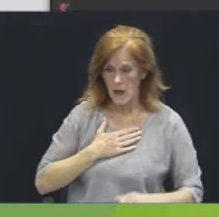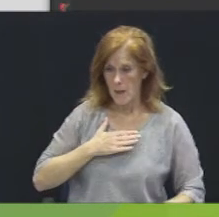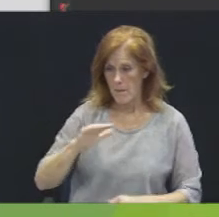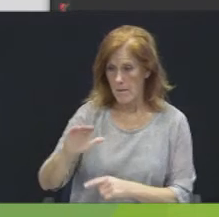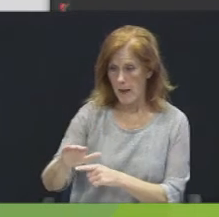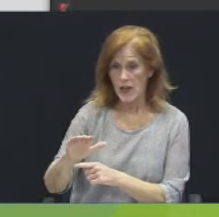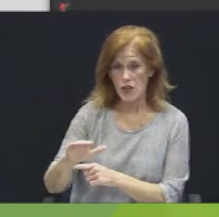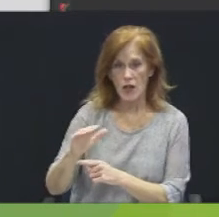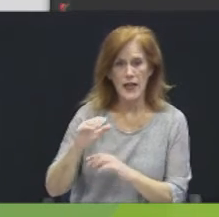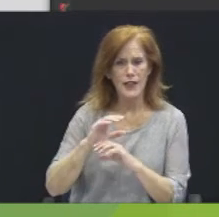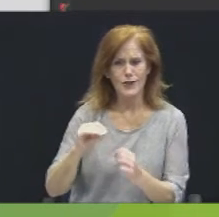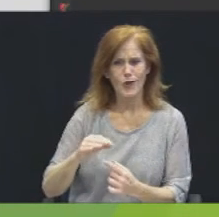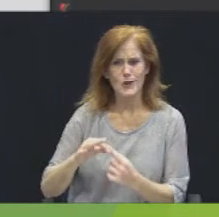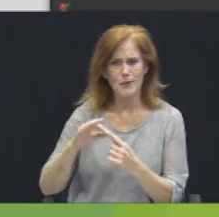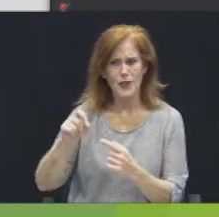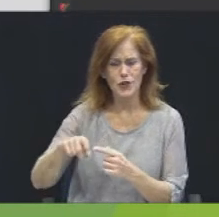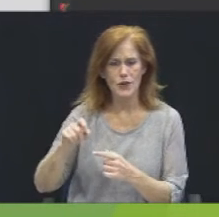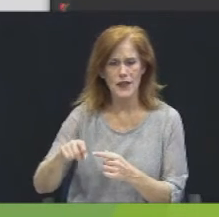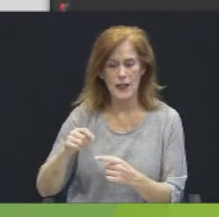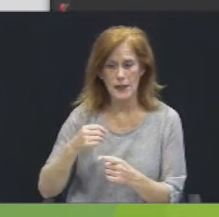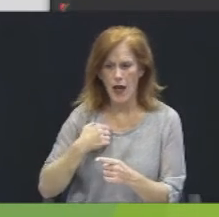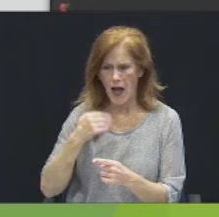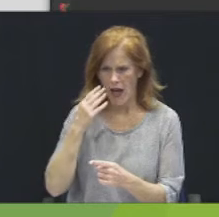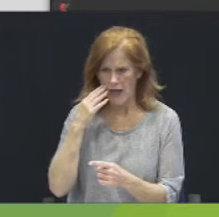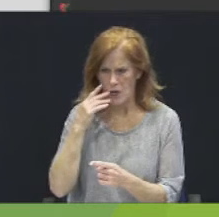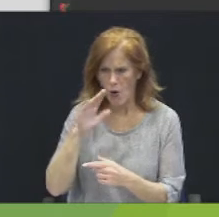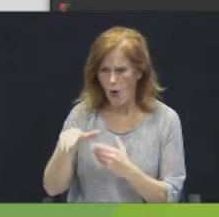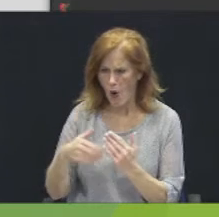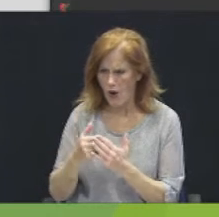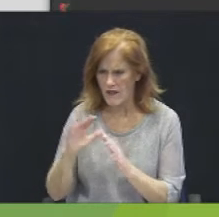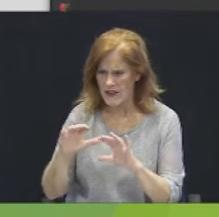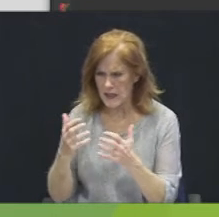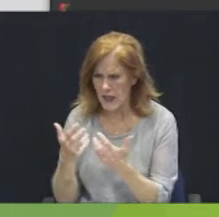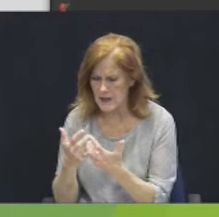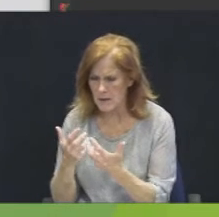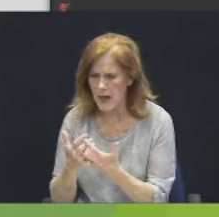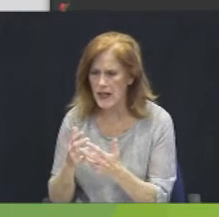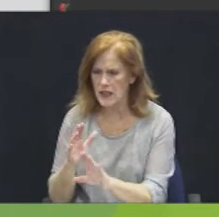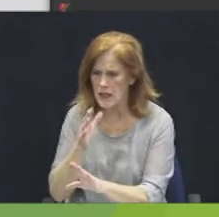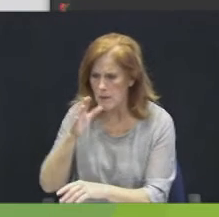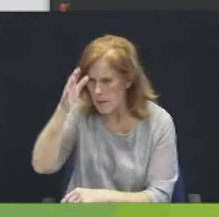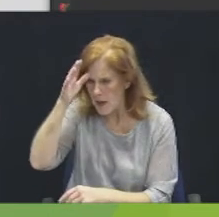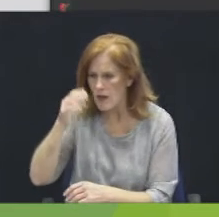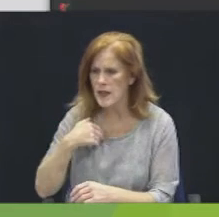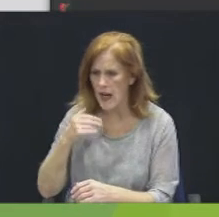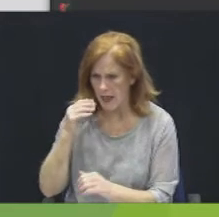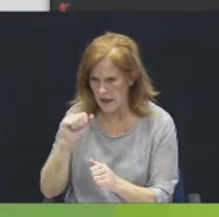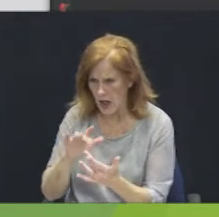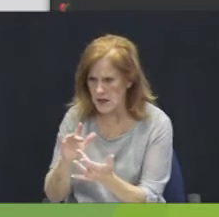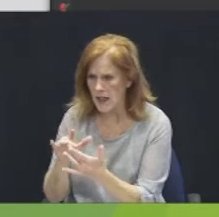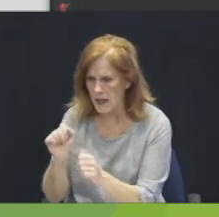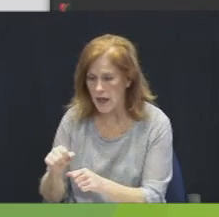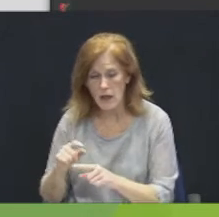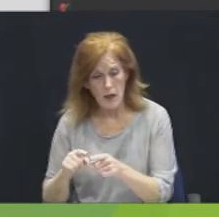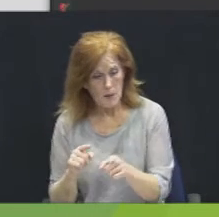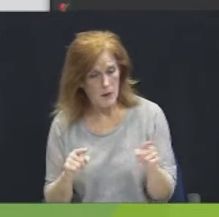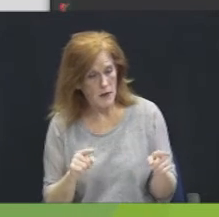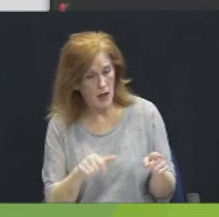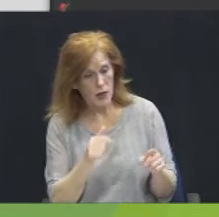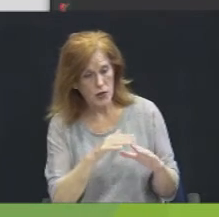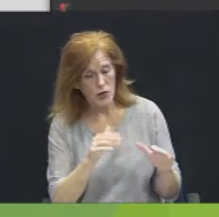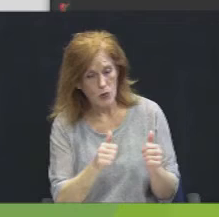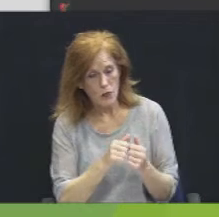has no special needs, I know who all of his classmates are and their parents are and how to contact them. But my children with